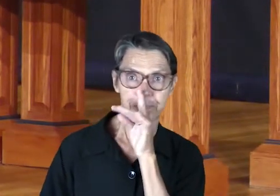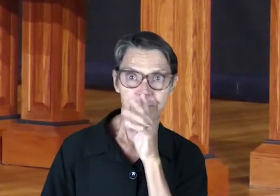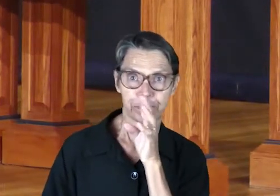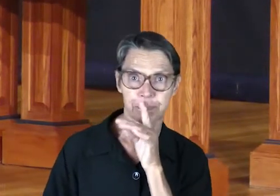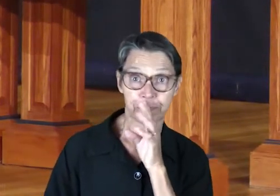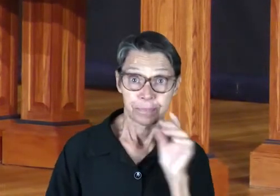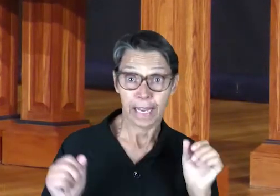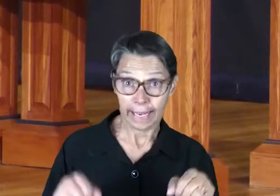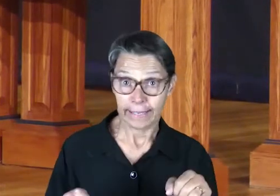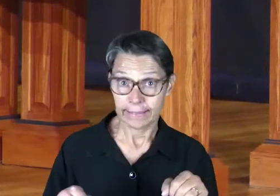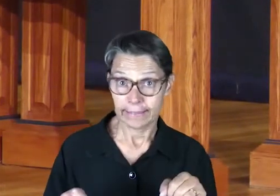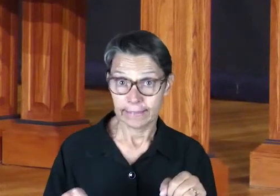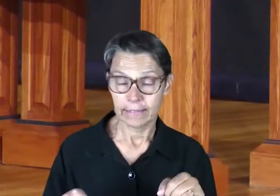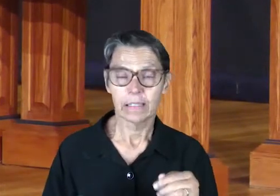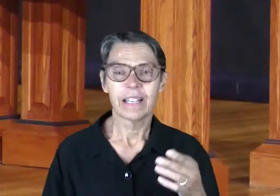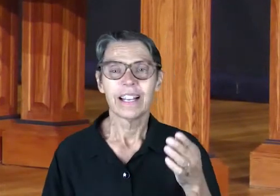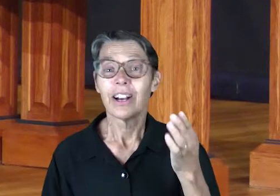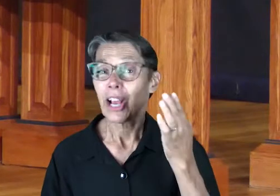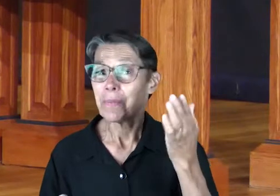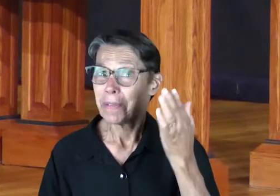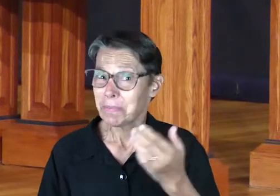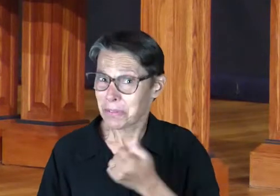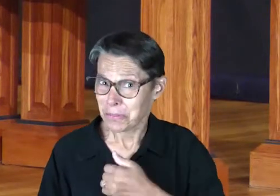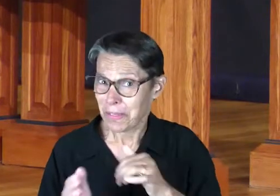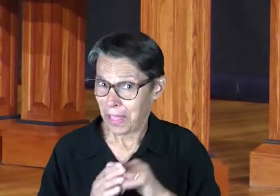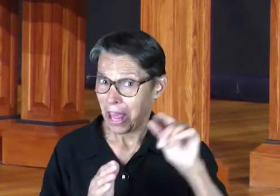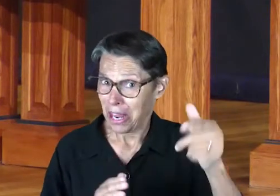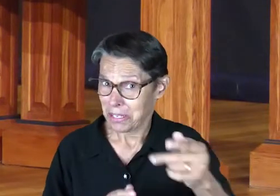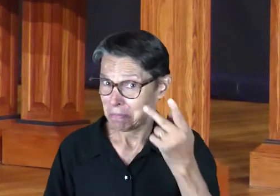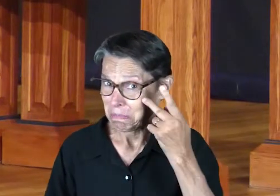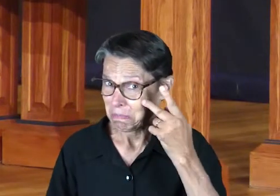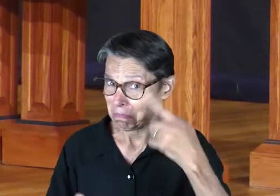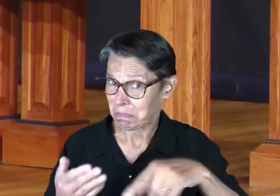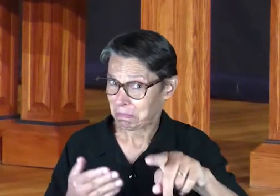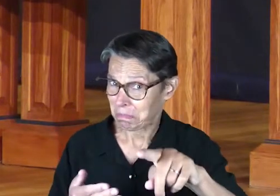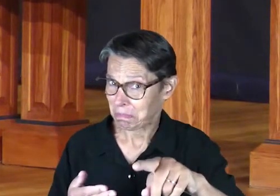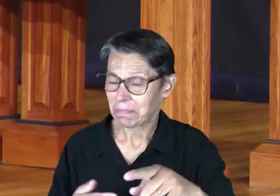that God calls human beings, not superhumans,